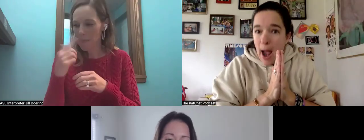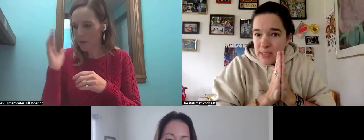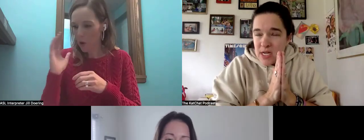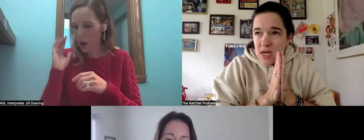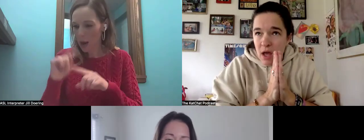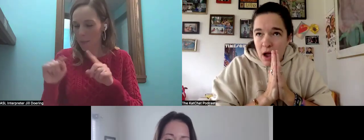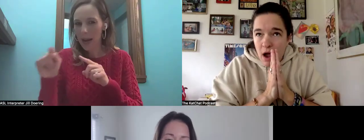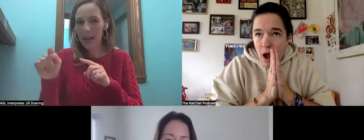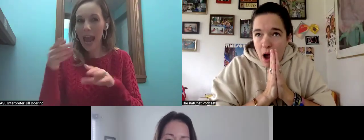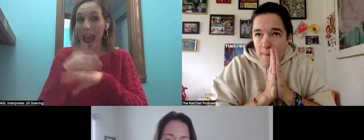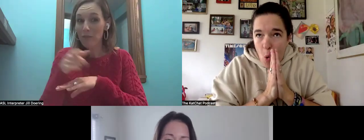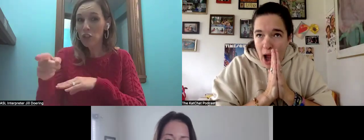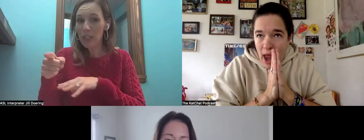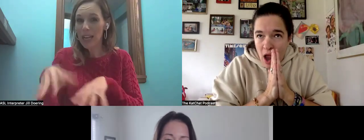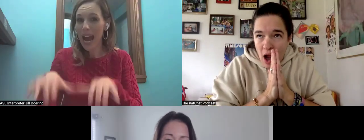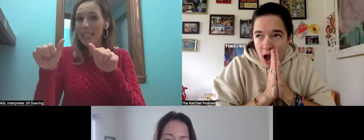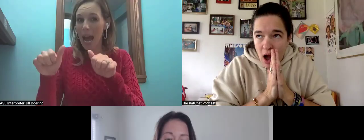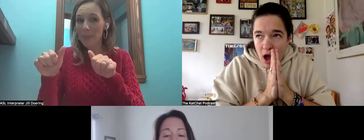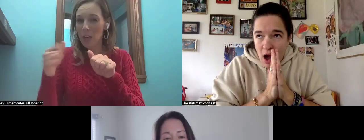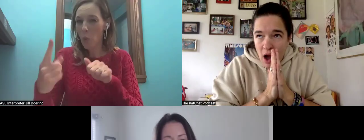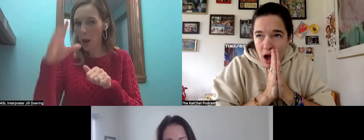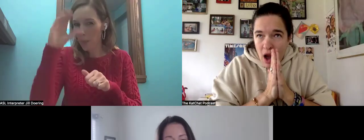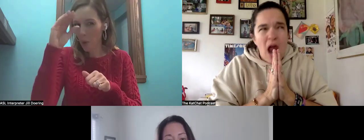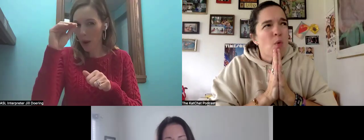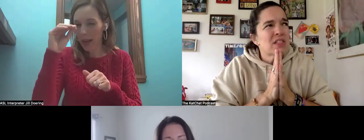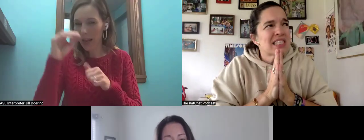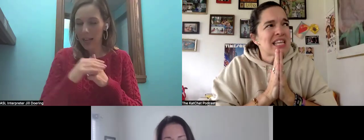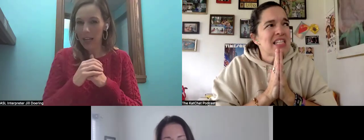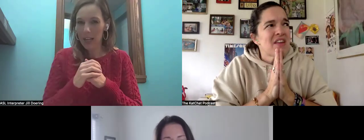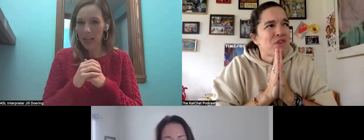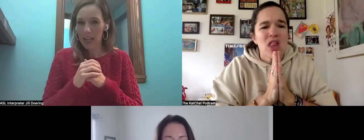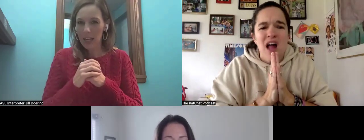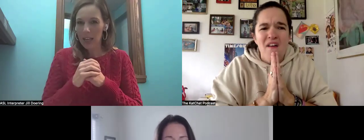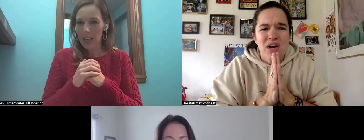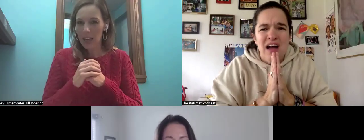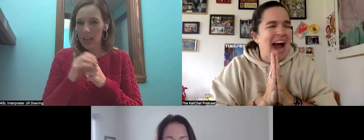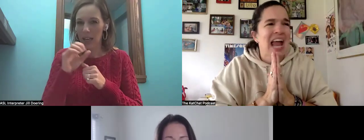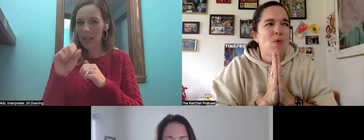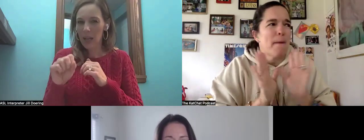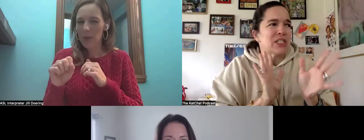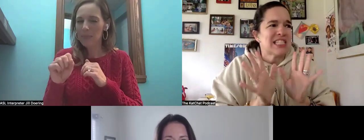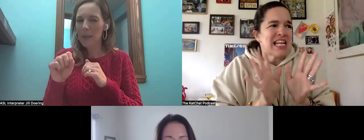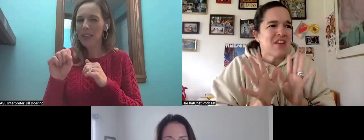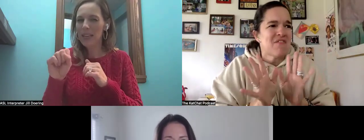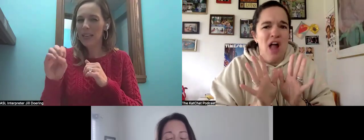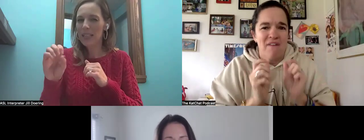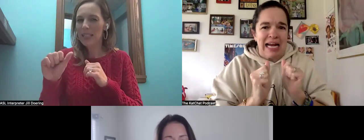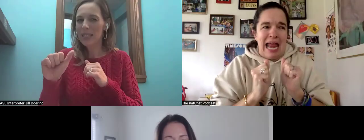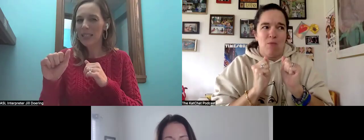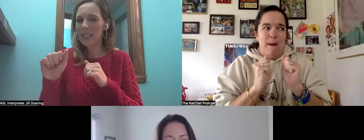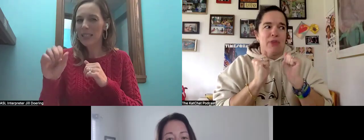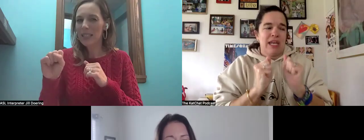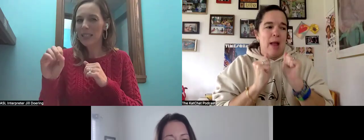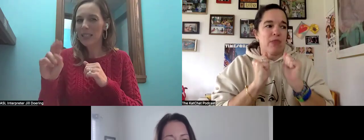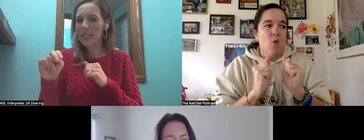he adopted a boy. Hmm. It was the Season for Love. I can't remember. Season for Love. I